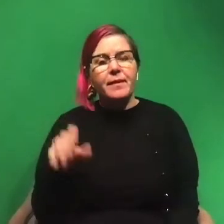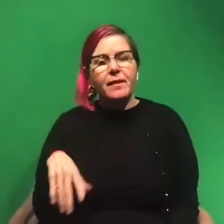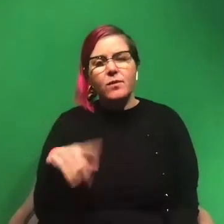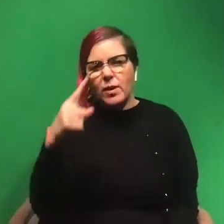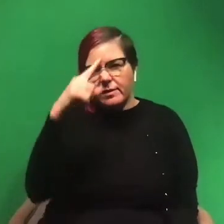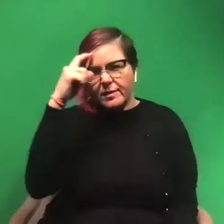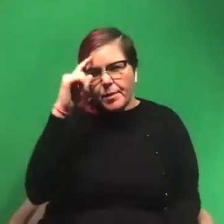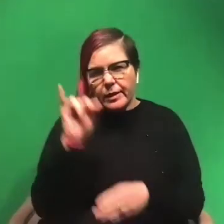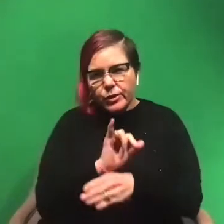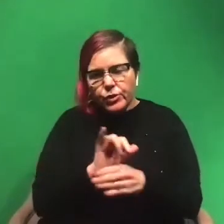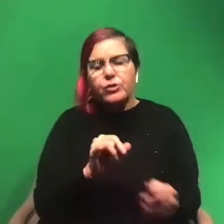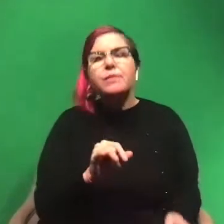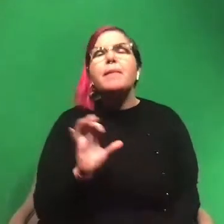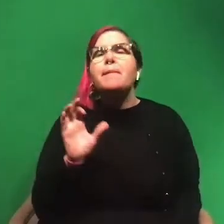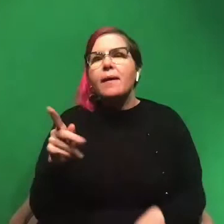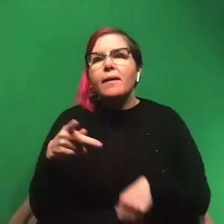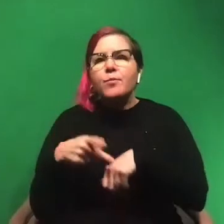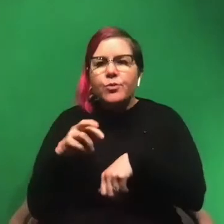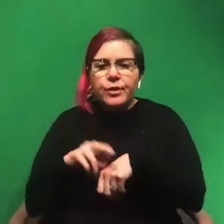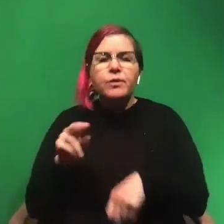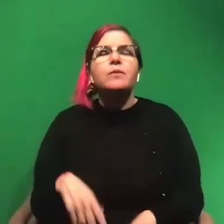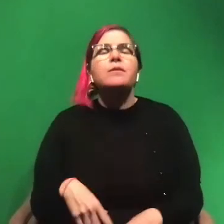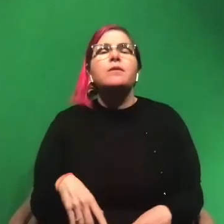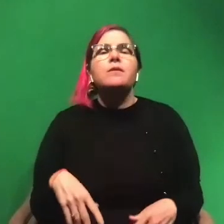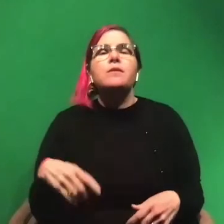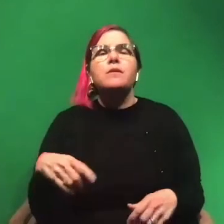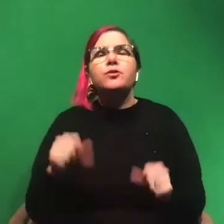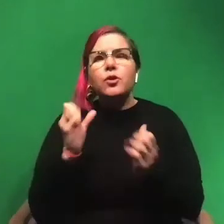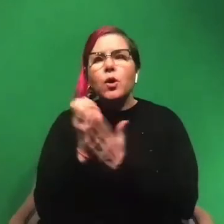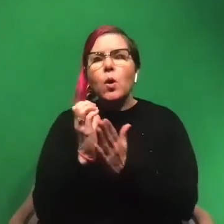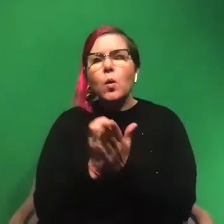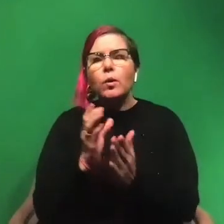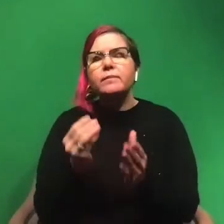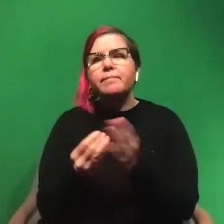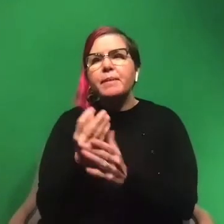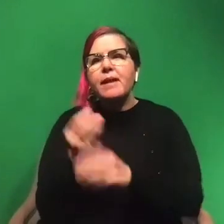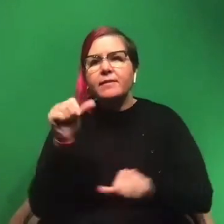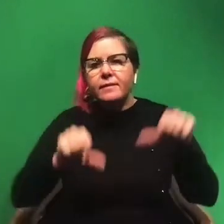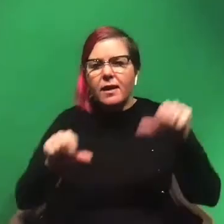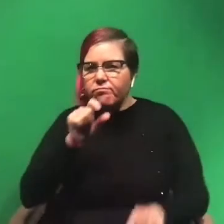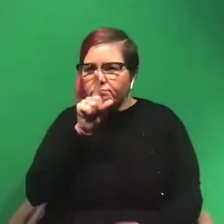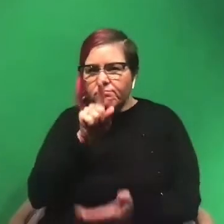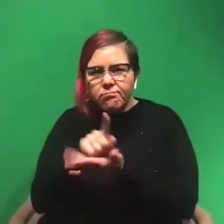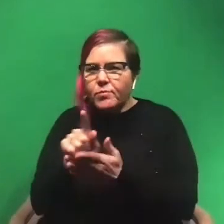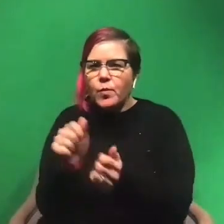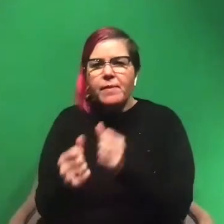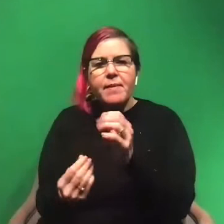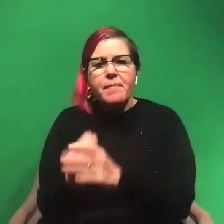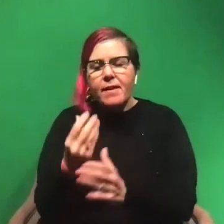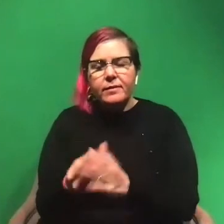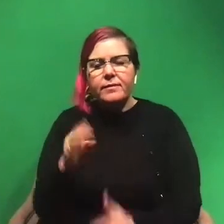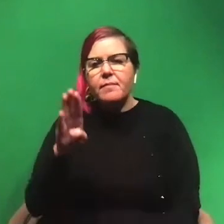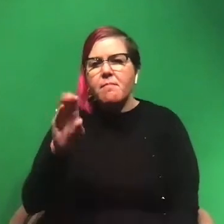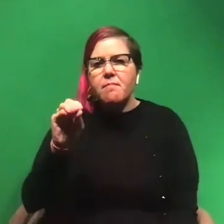internship, and then I went back to Puerto Rico, and I took a course in botany, and I just fell in love with plants. It's, for many of the